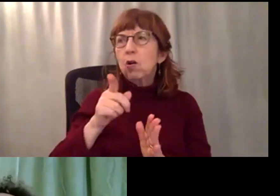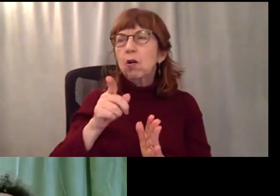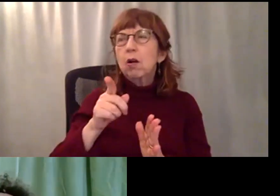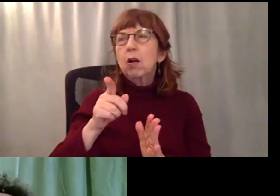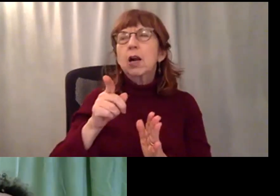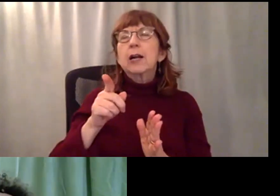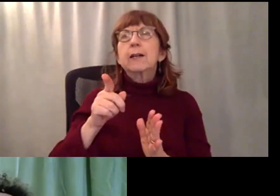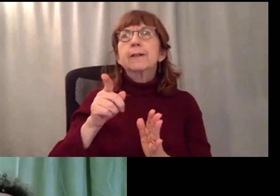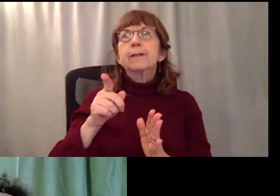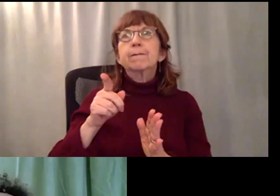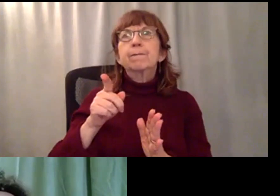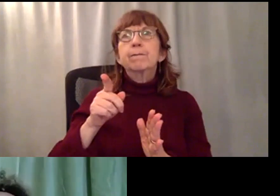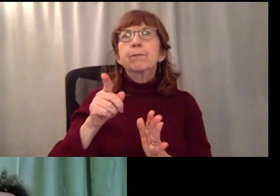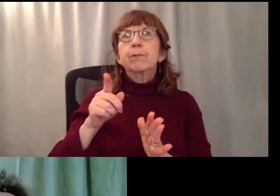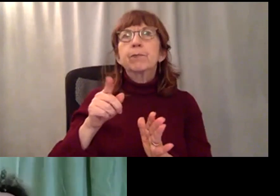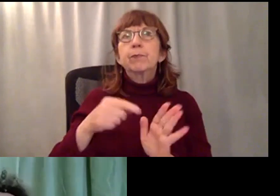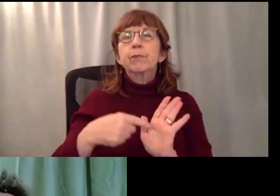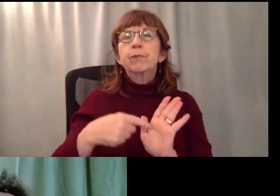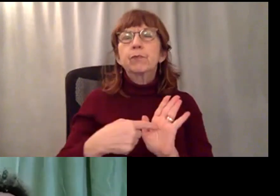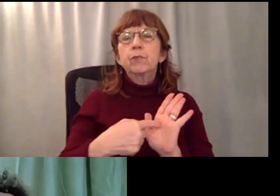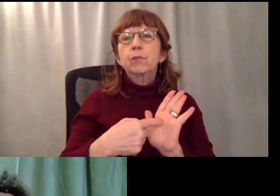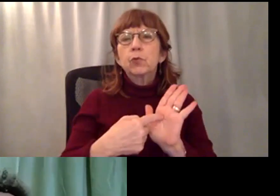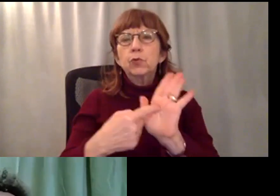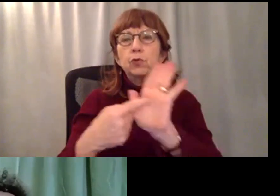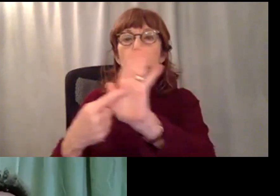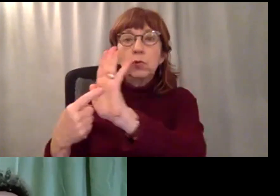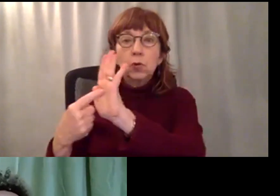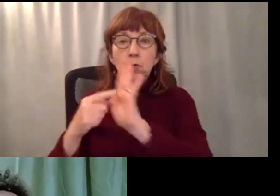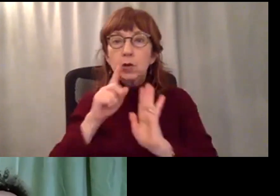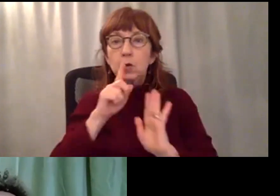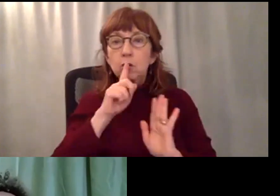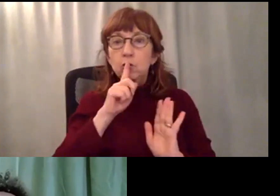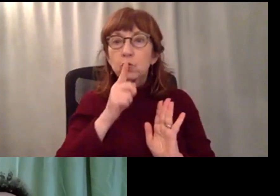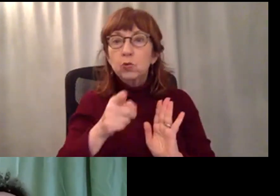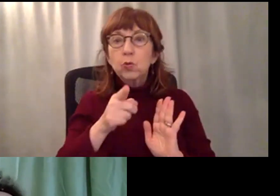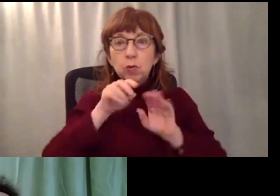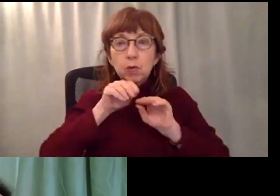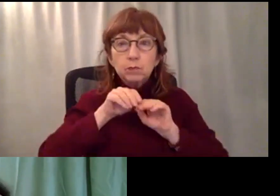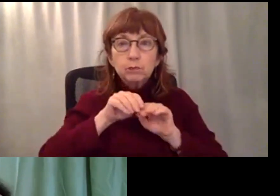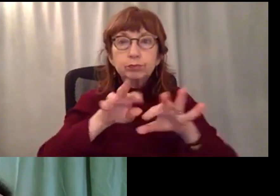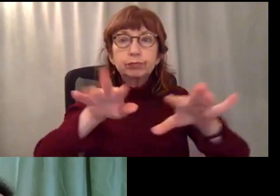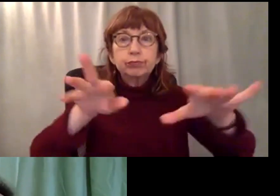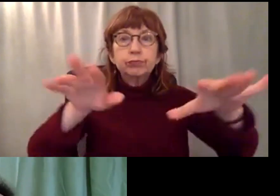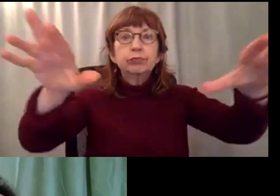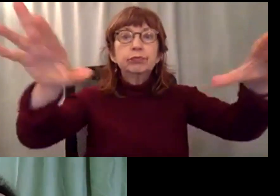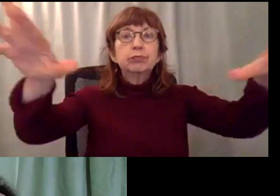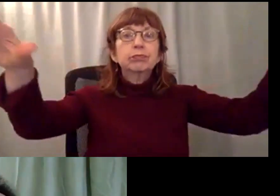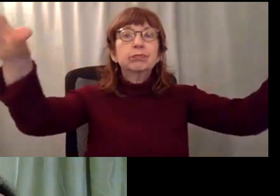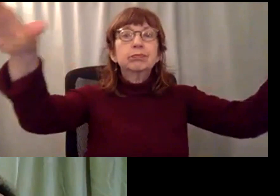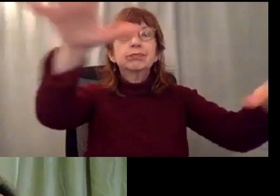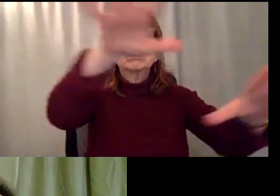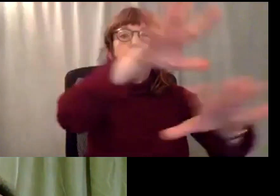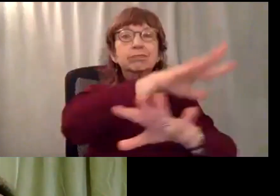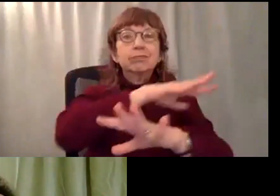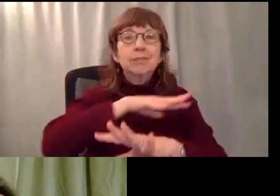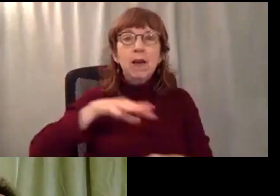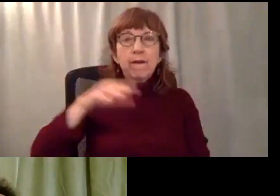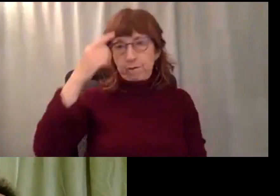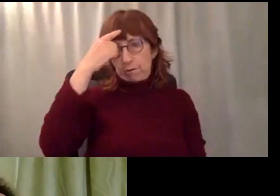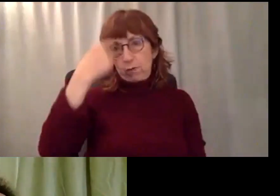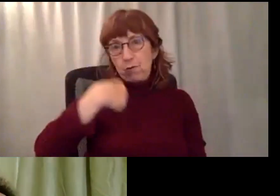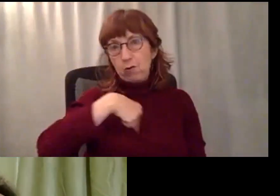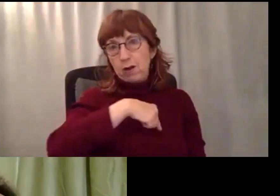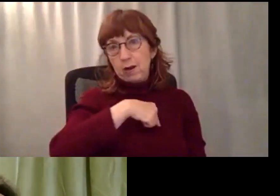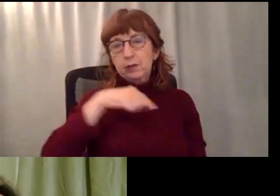presenting a truth out into the universe or something, or like, you know, like I feel like for us queer